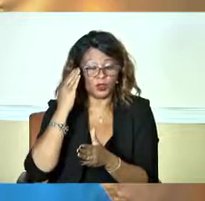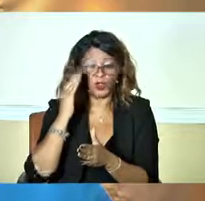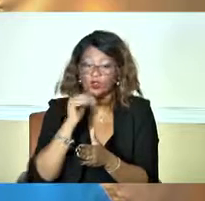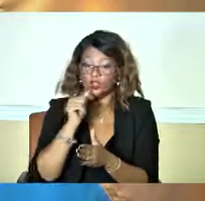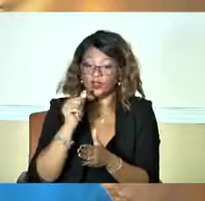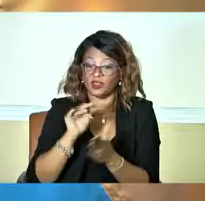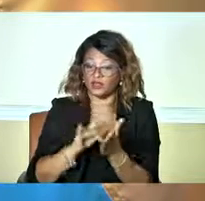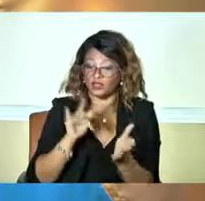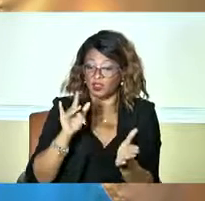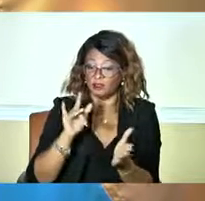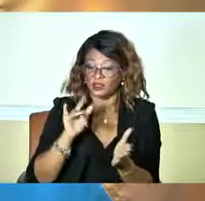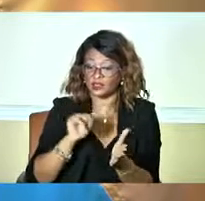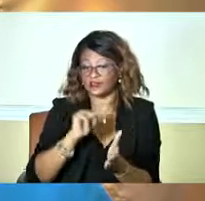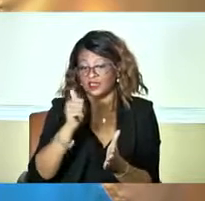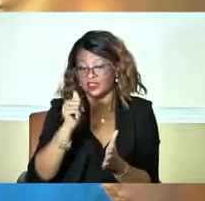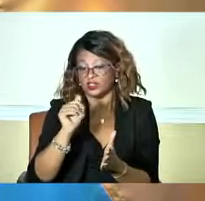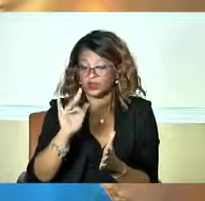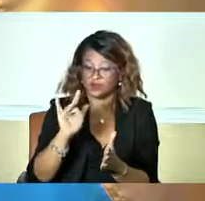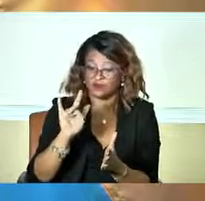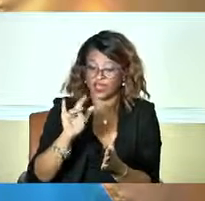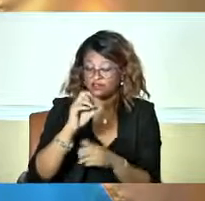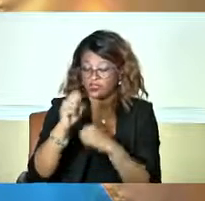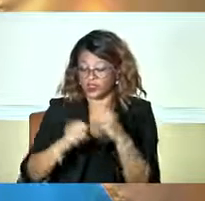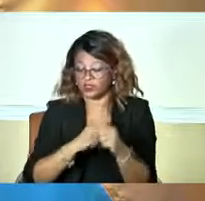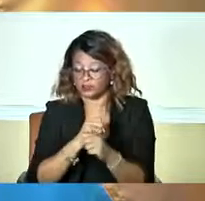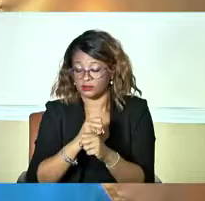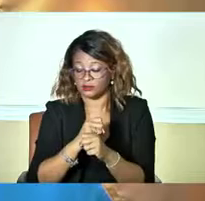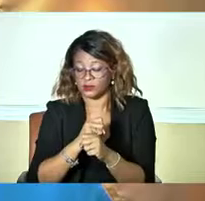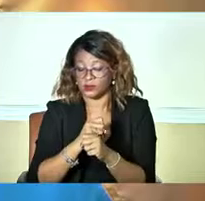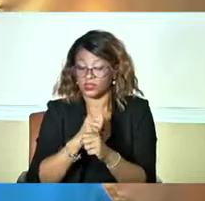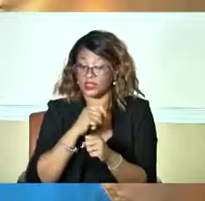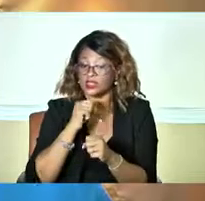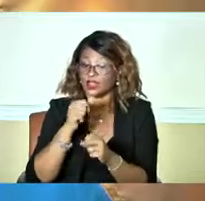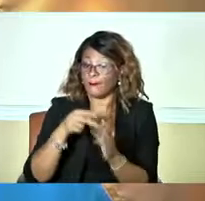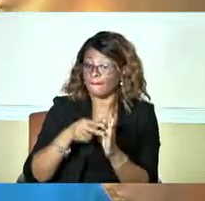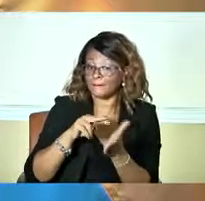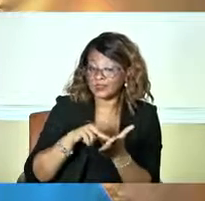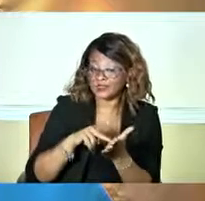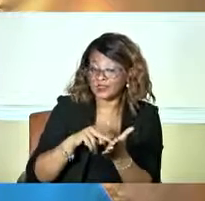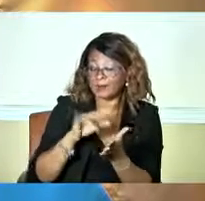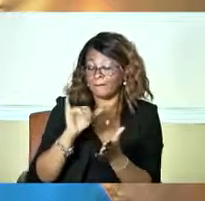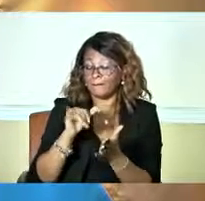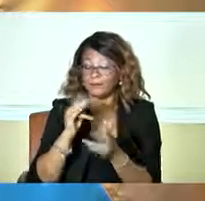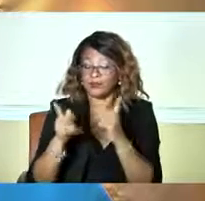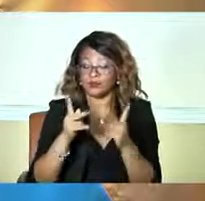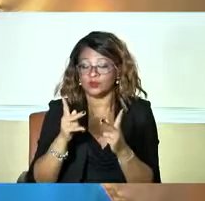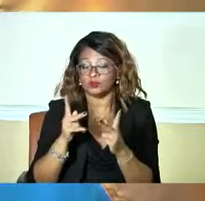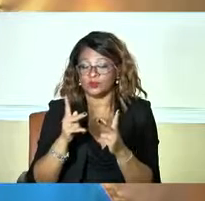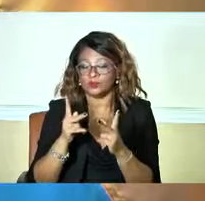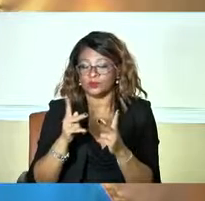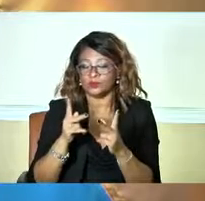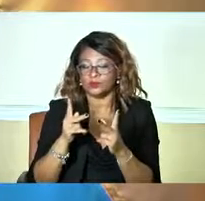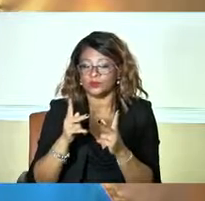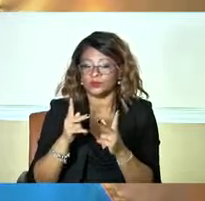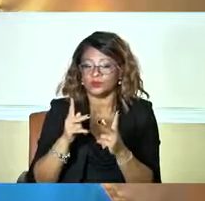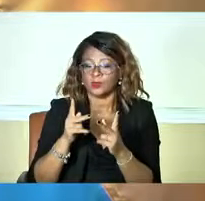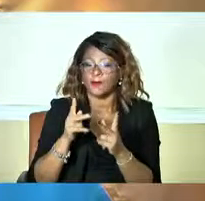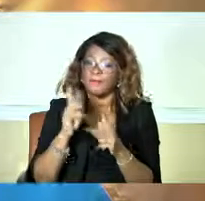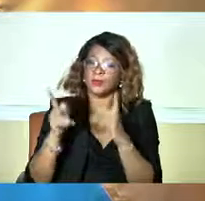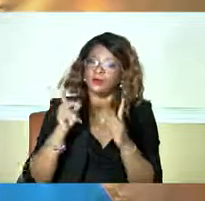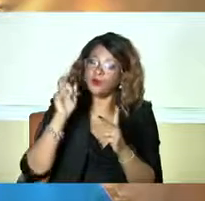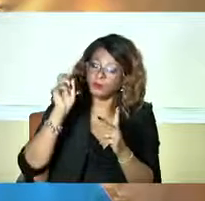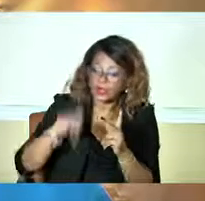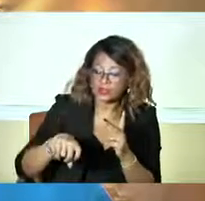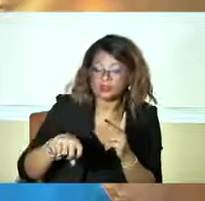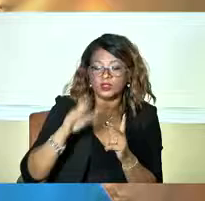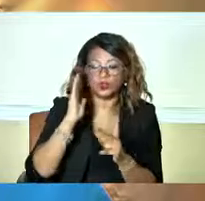not be available in the next 25 years. That does not mean that the people will go. It means that persons must be willing in this